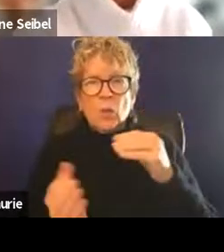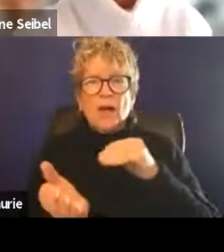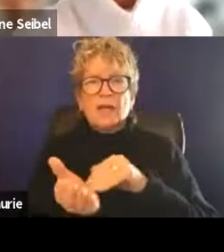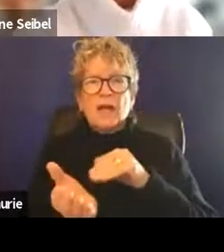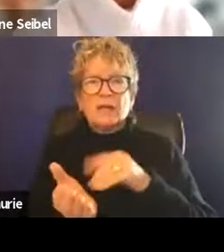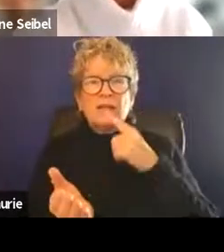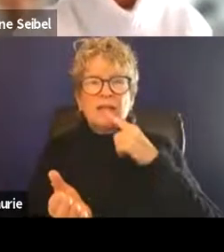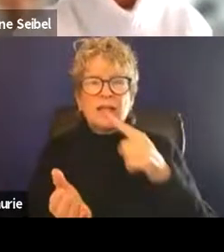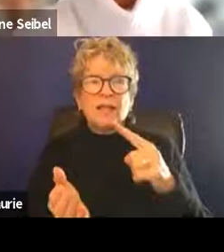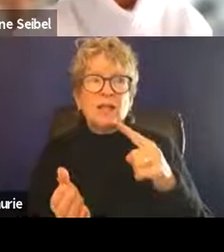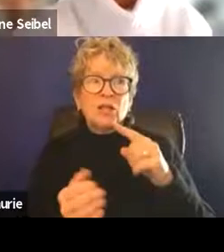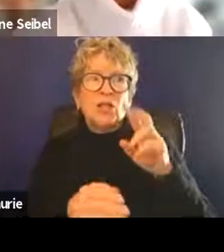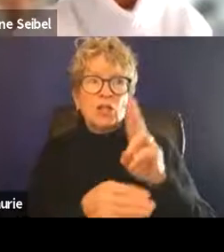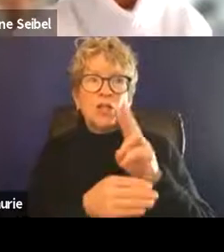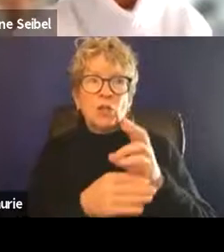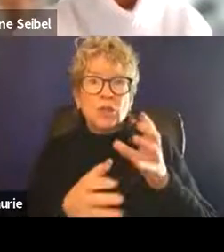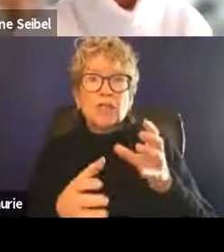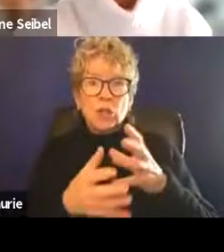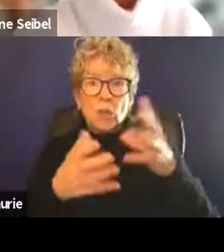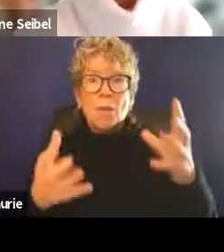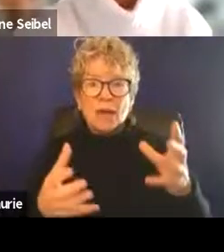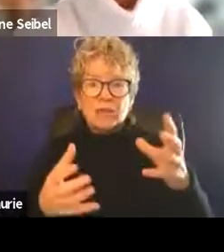as suicidally.